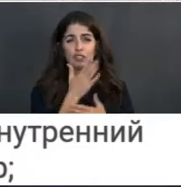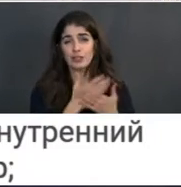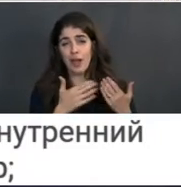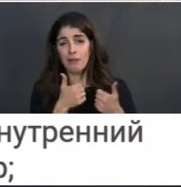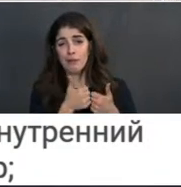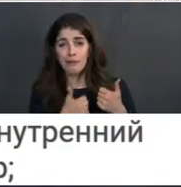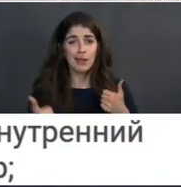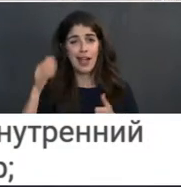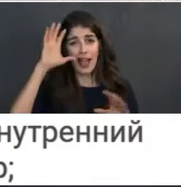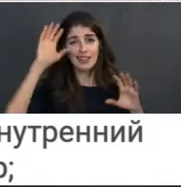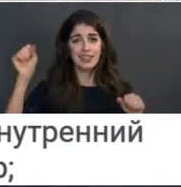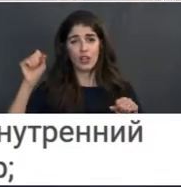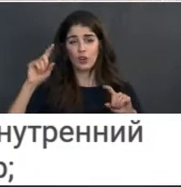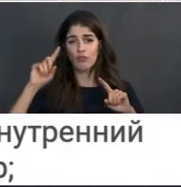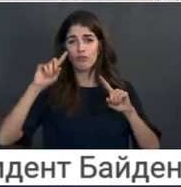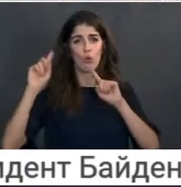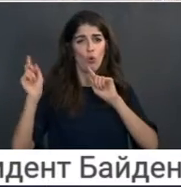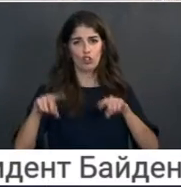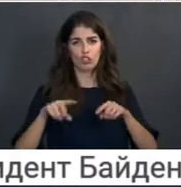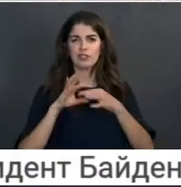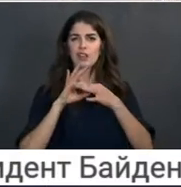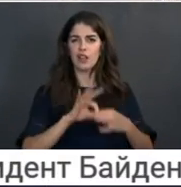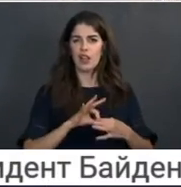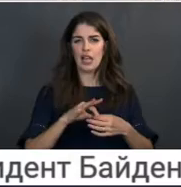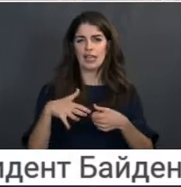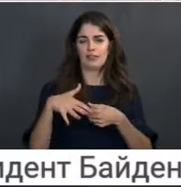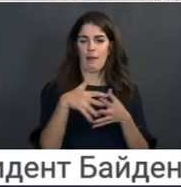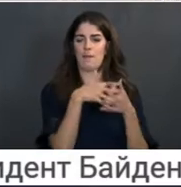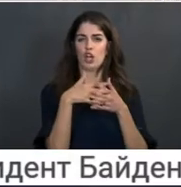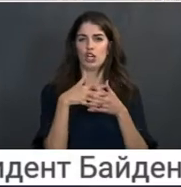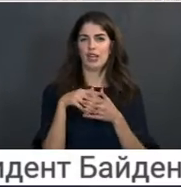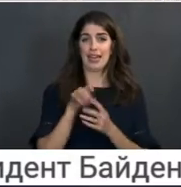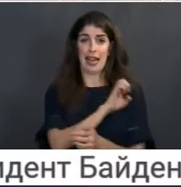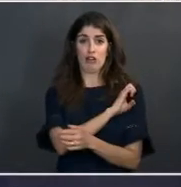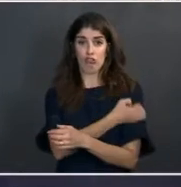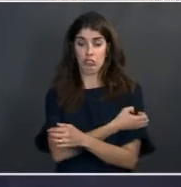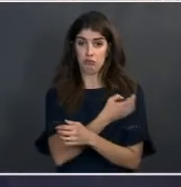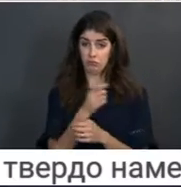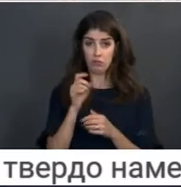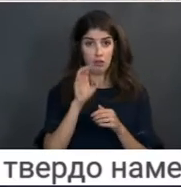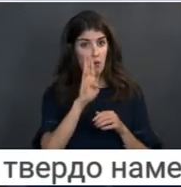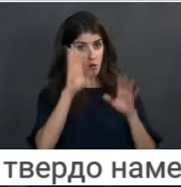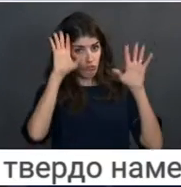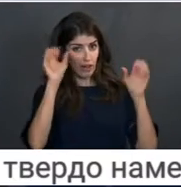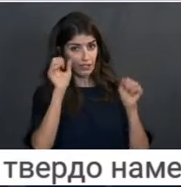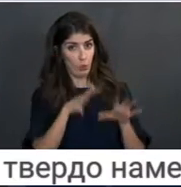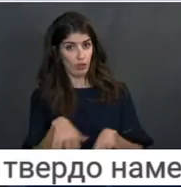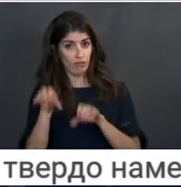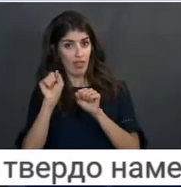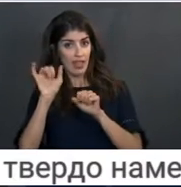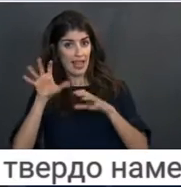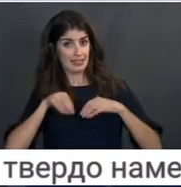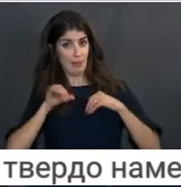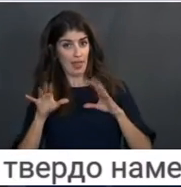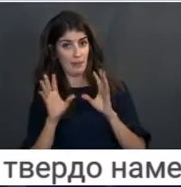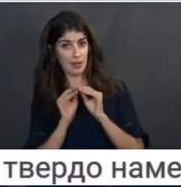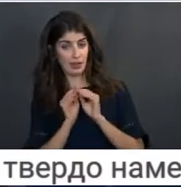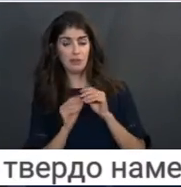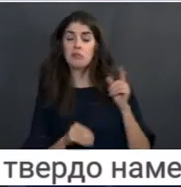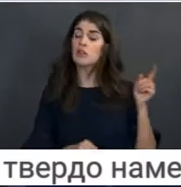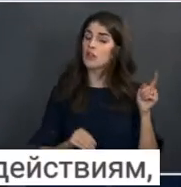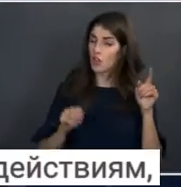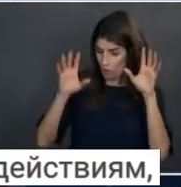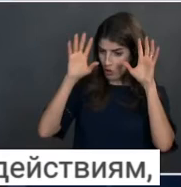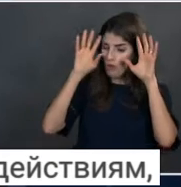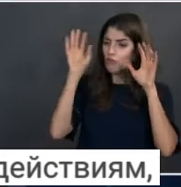actions targeting the domestic energy sector. Is that a meeting that President Biden will take? Well, President Biden is committed